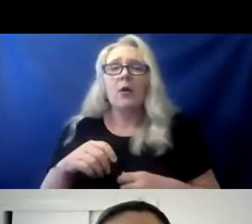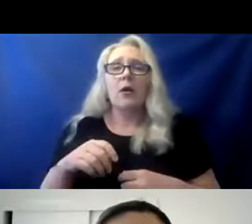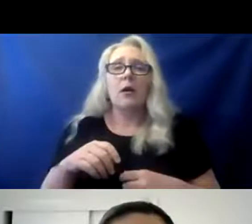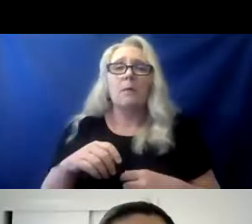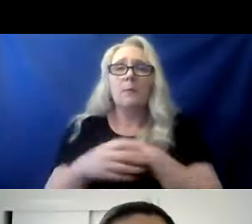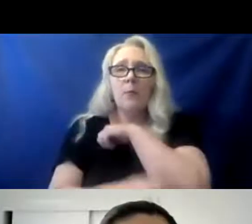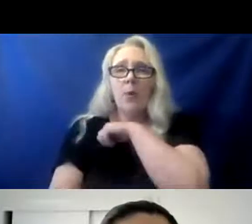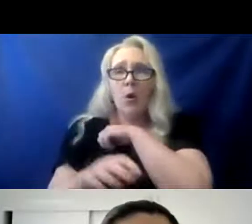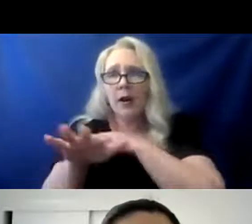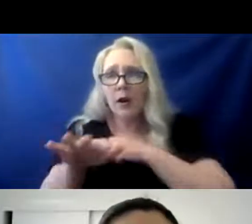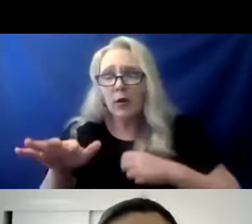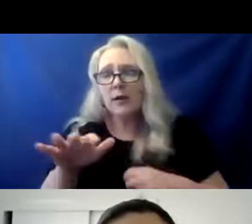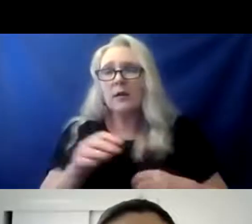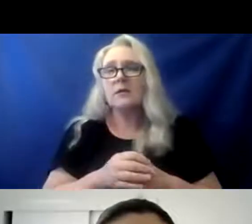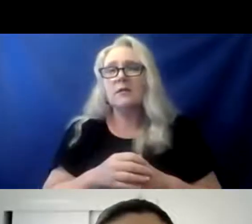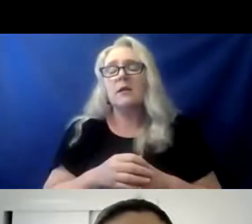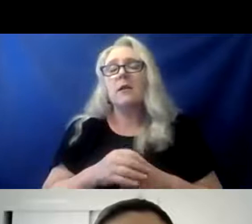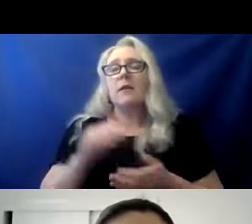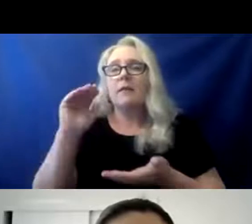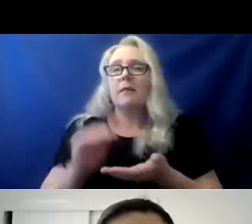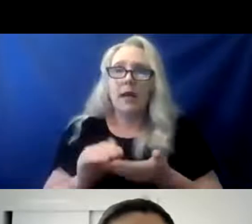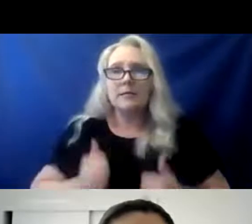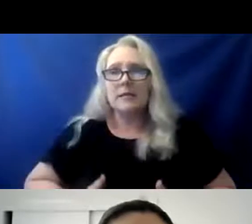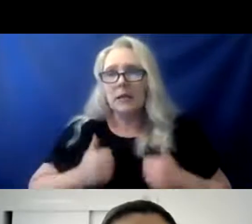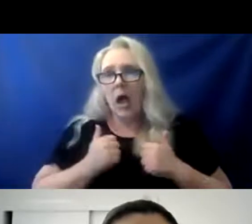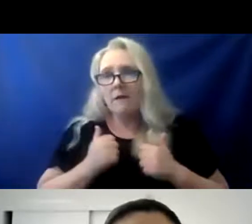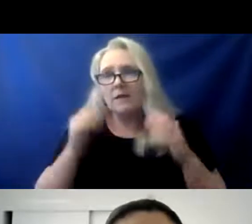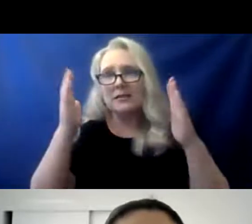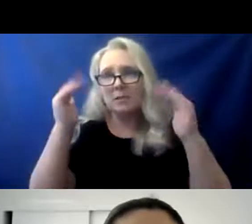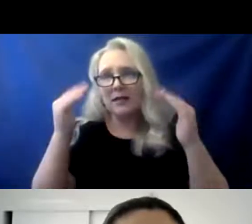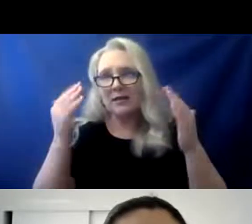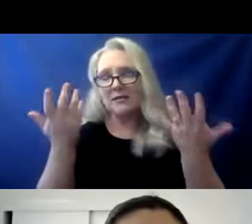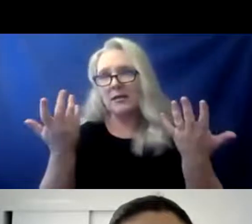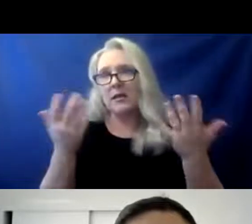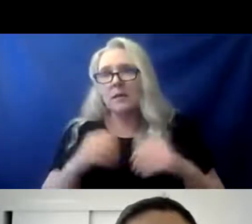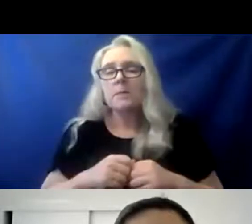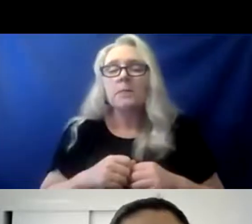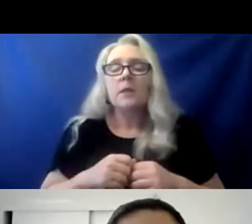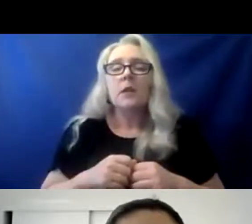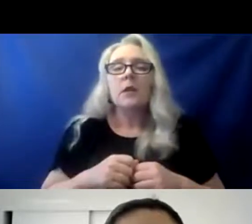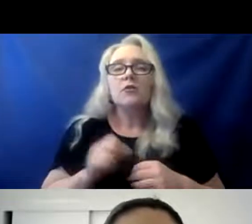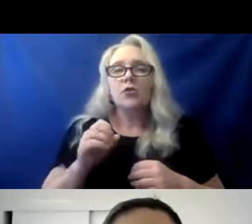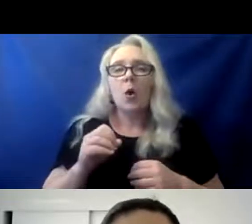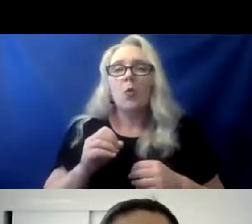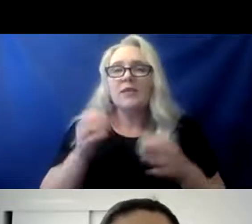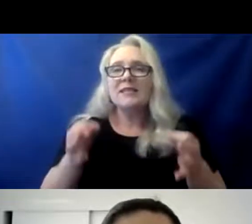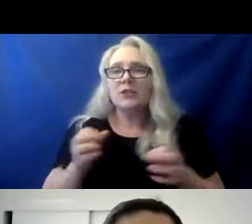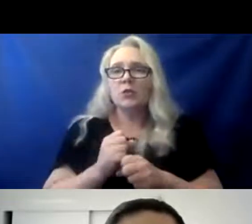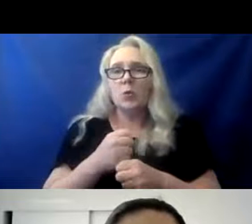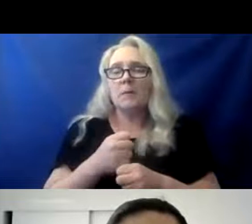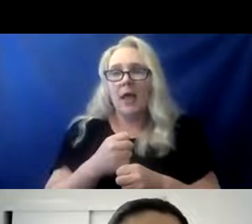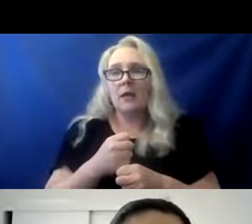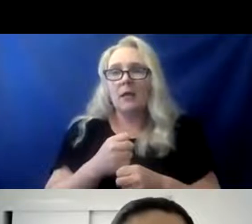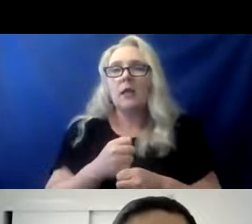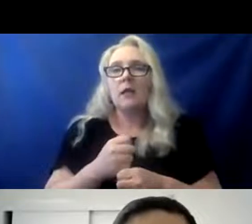believe that all of the policy and resource allocation decisions that we make in this state really need to be made, I think, with